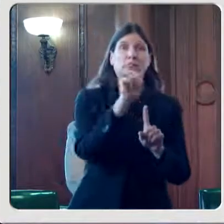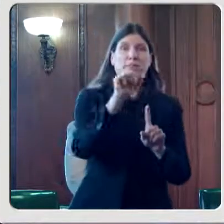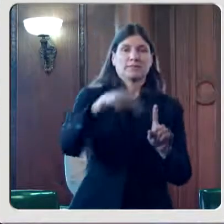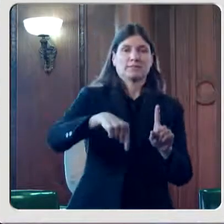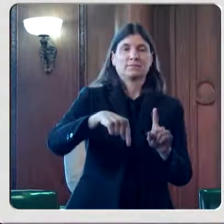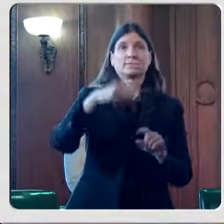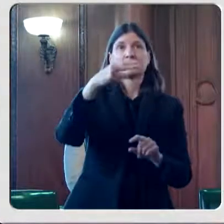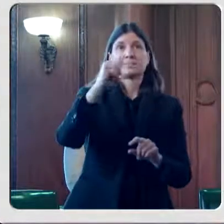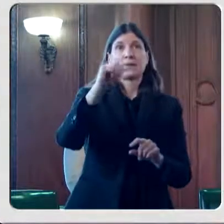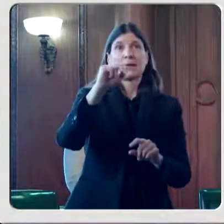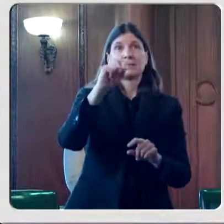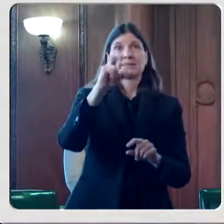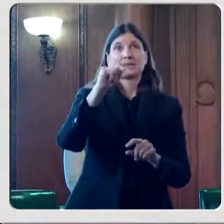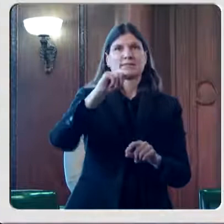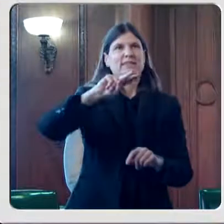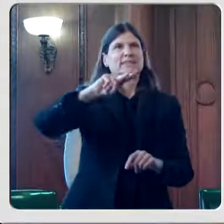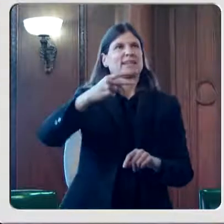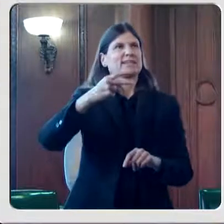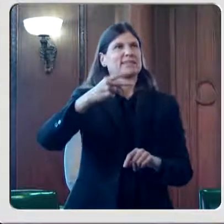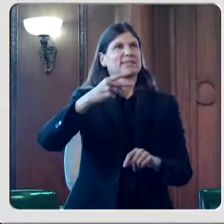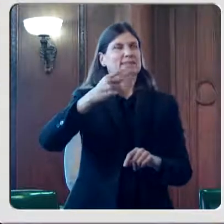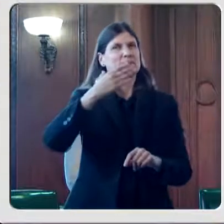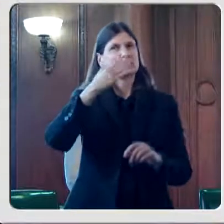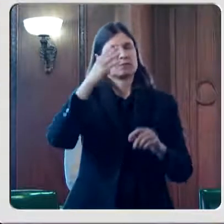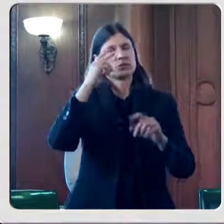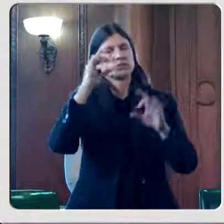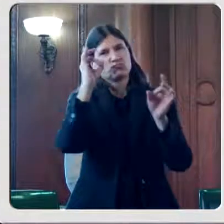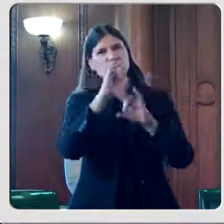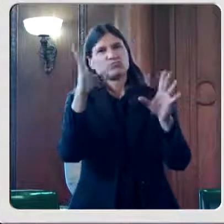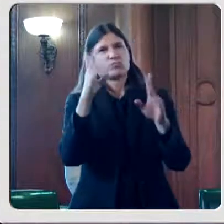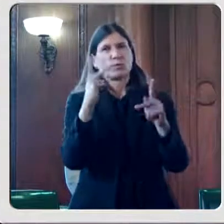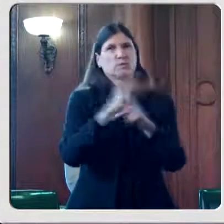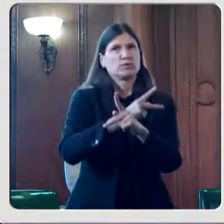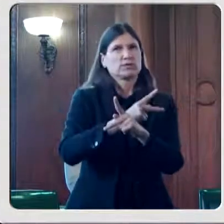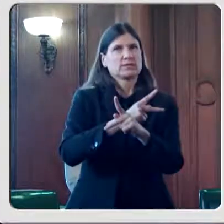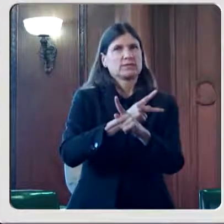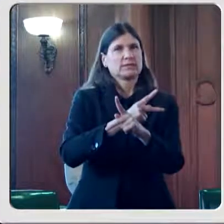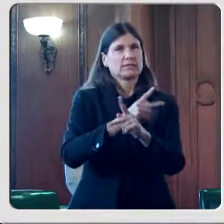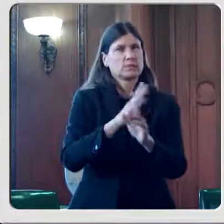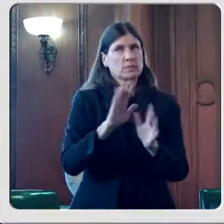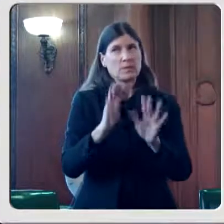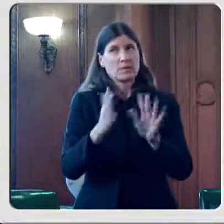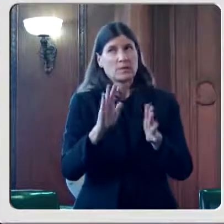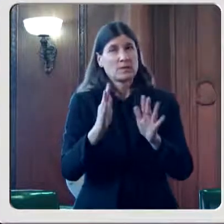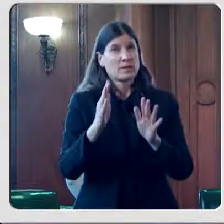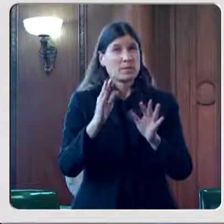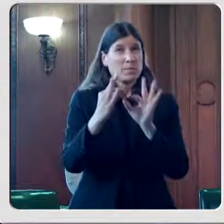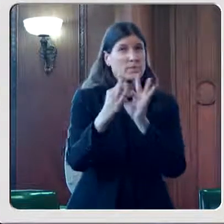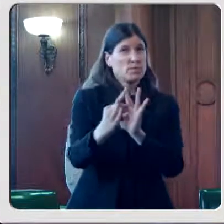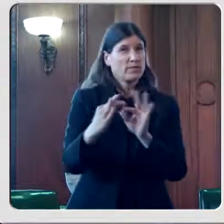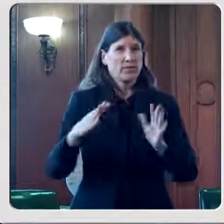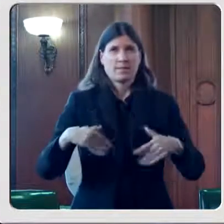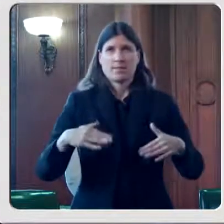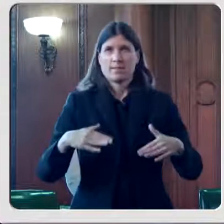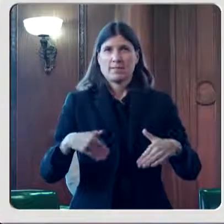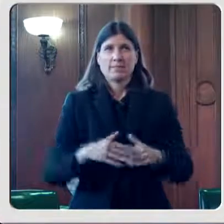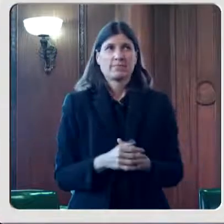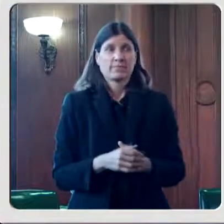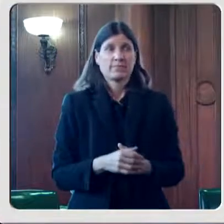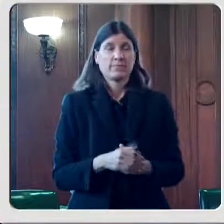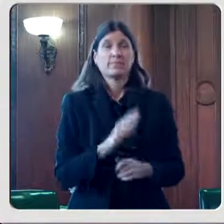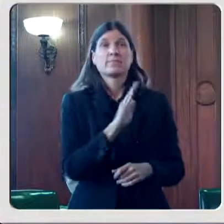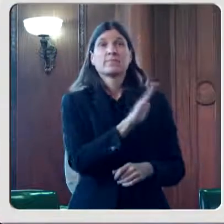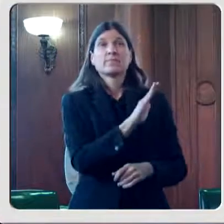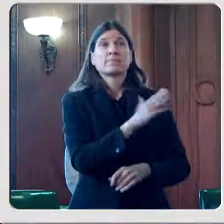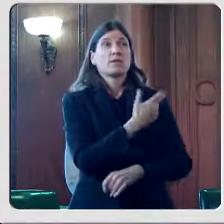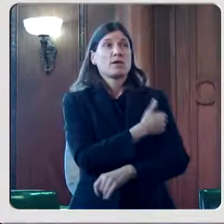declining. Bay State Health actually saw a slight uptick from last week, but we're still well below the level from around the